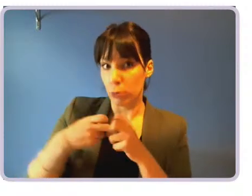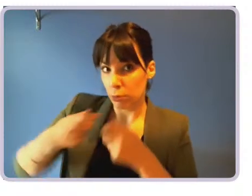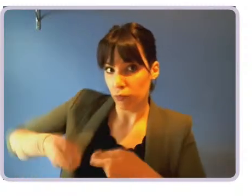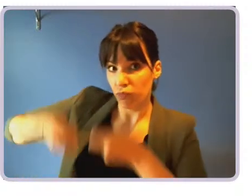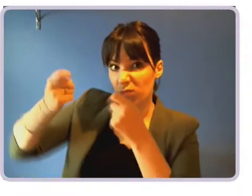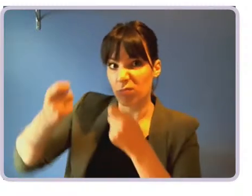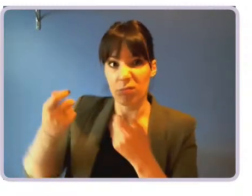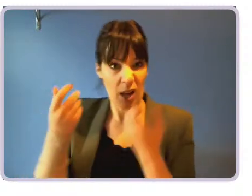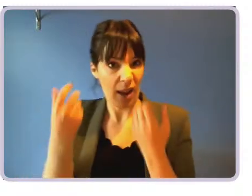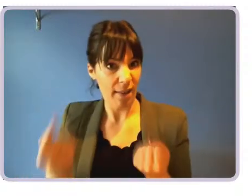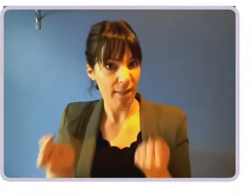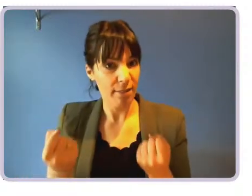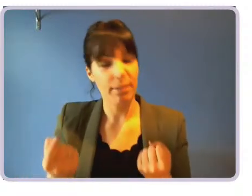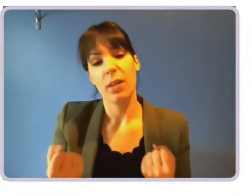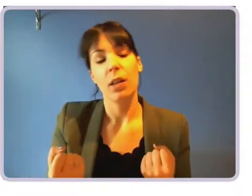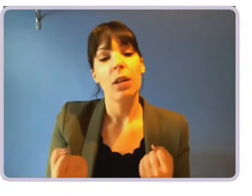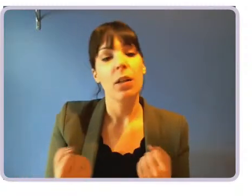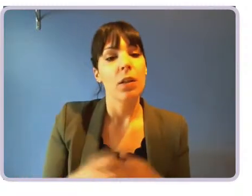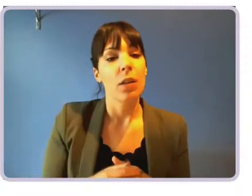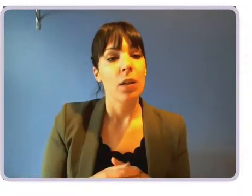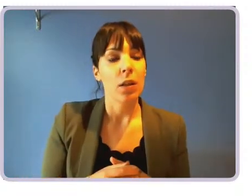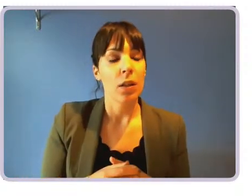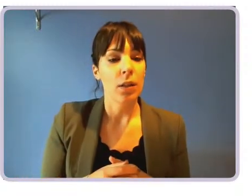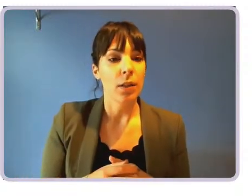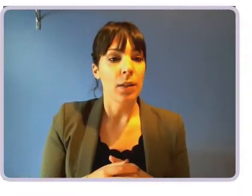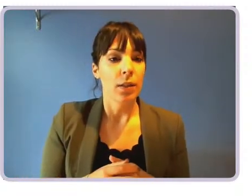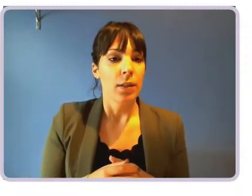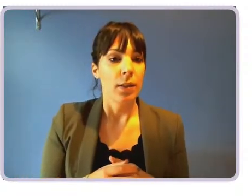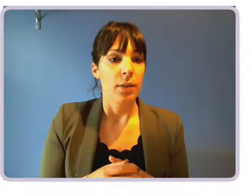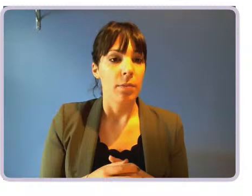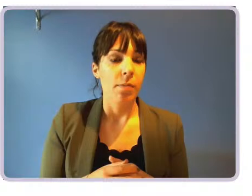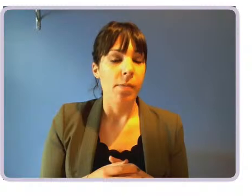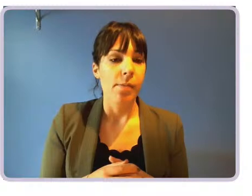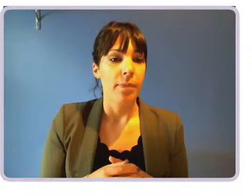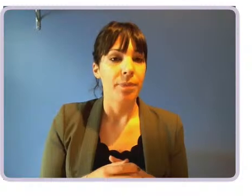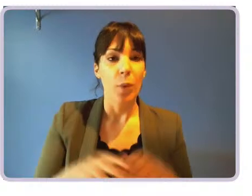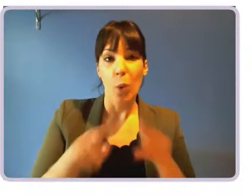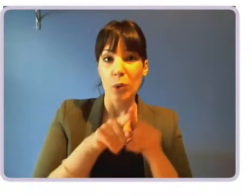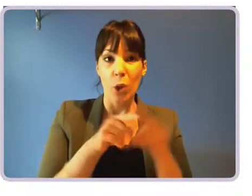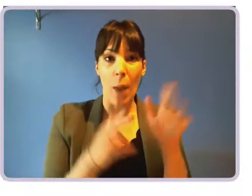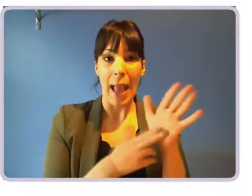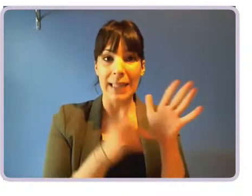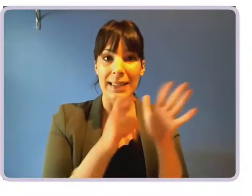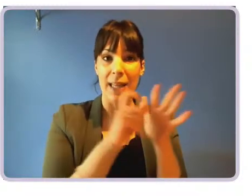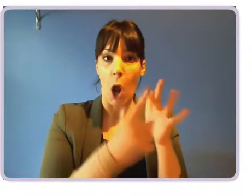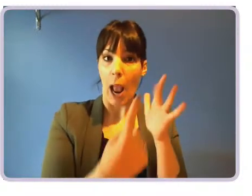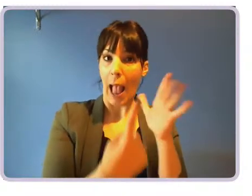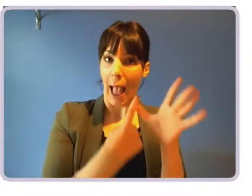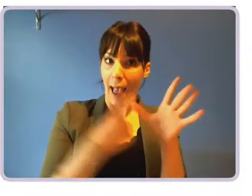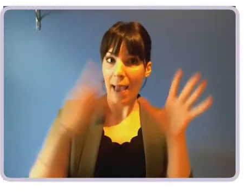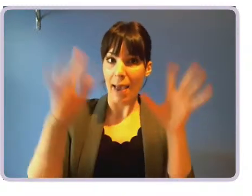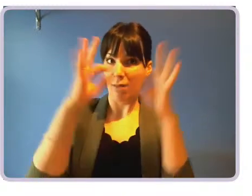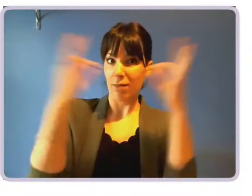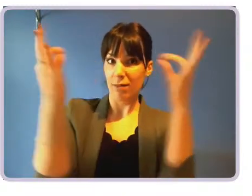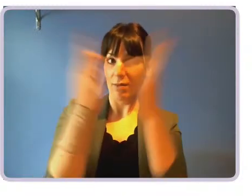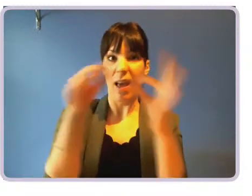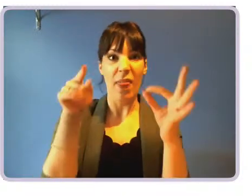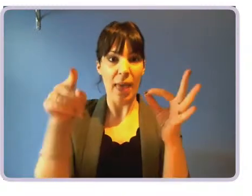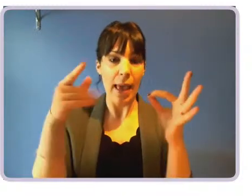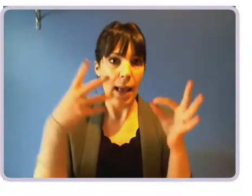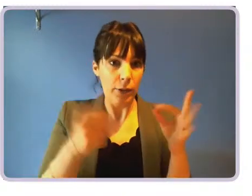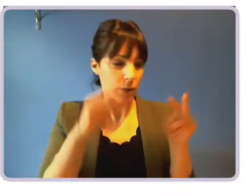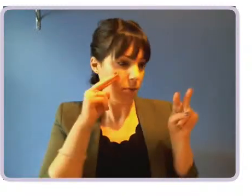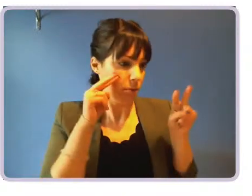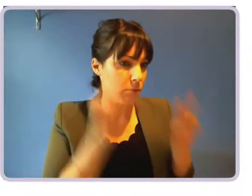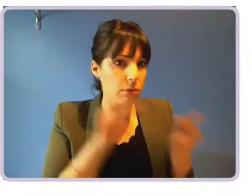issues arising around needing to, for the NDIA, rapidly look at individual plans rather than think about